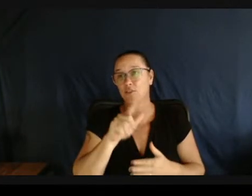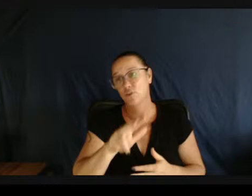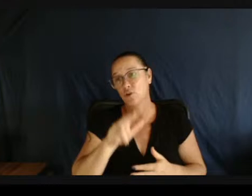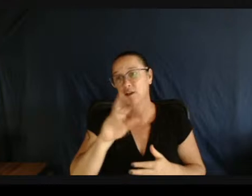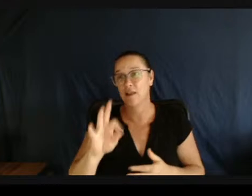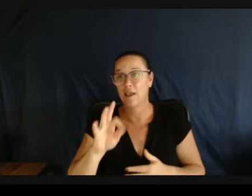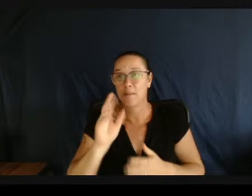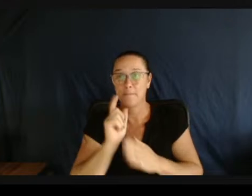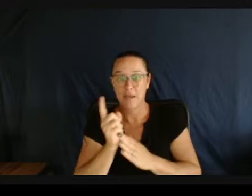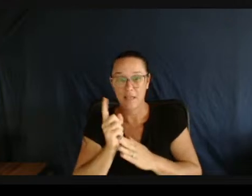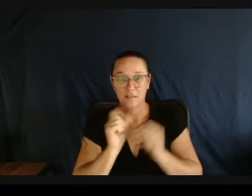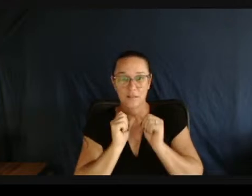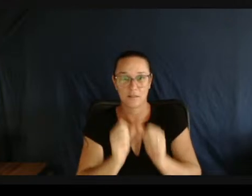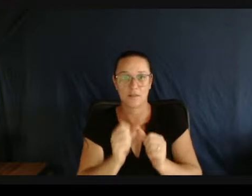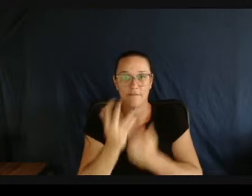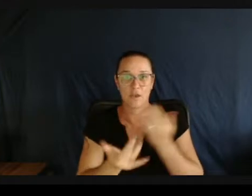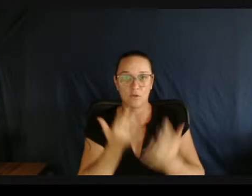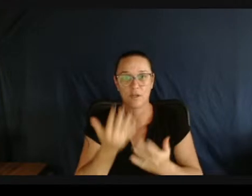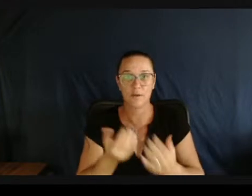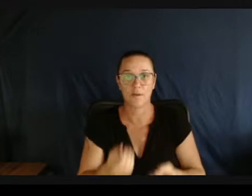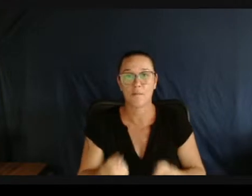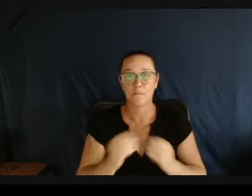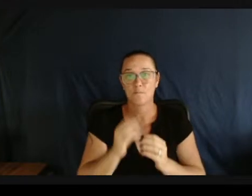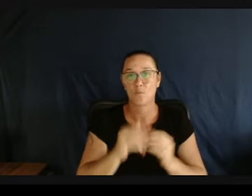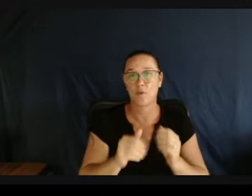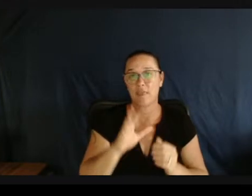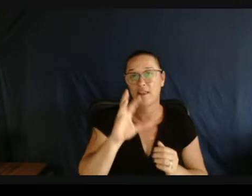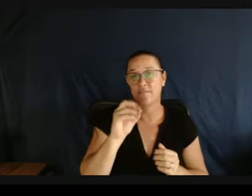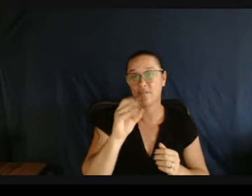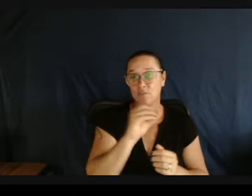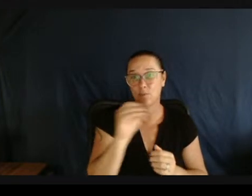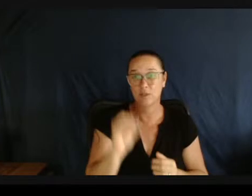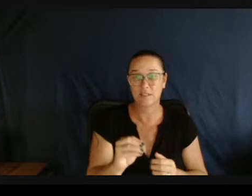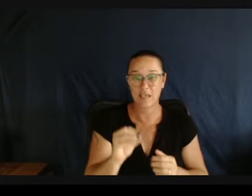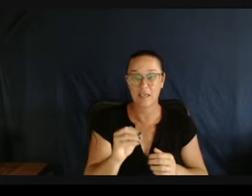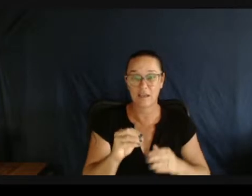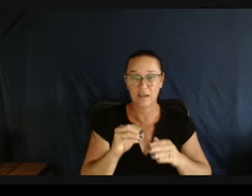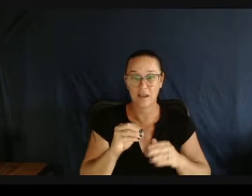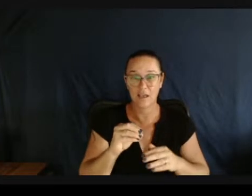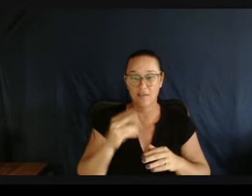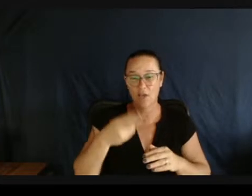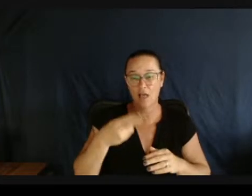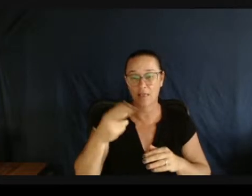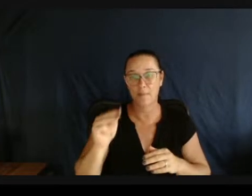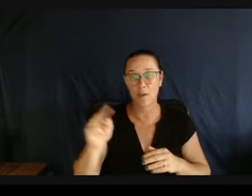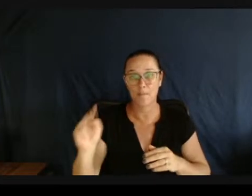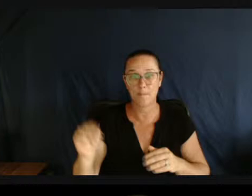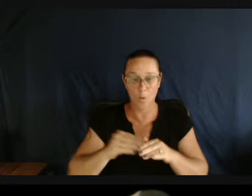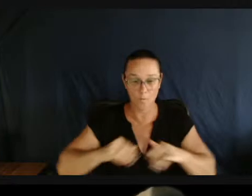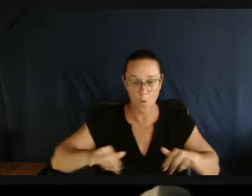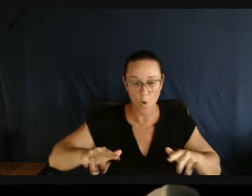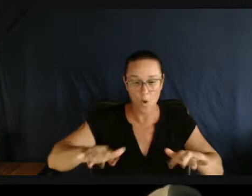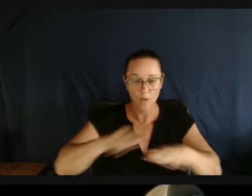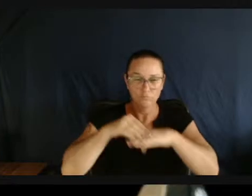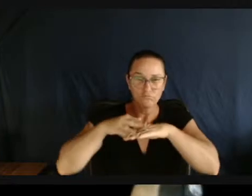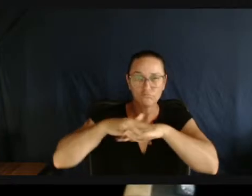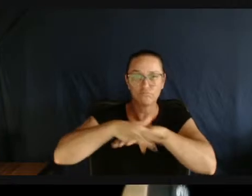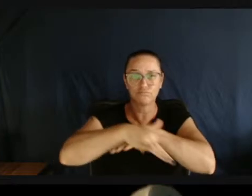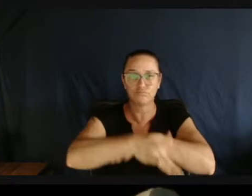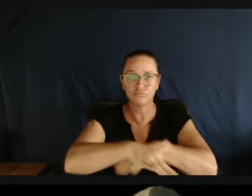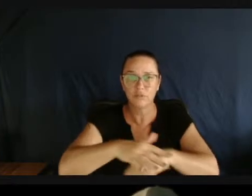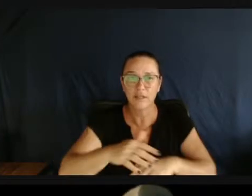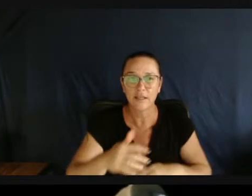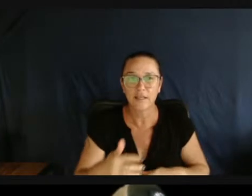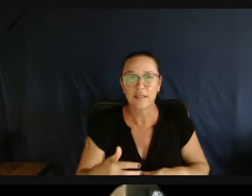note coverage of over 50% of the floor of Halema'uma'u. Right? They note the deposition of Pele's hair and tephra,